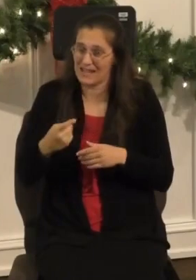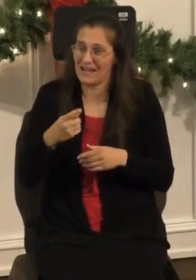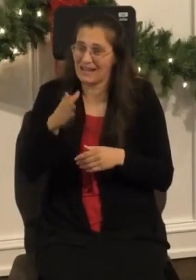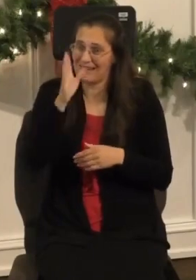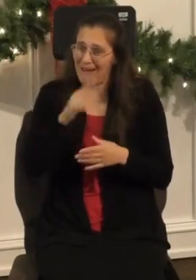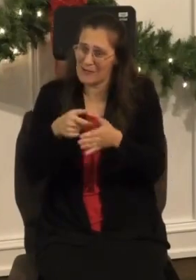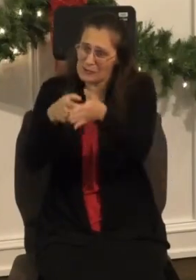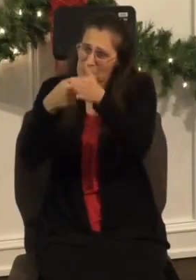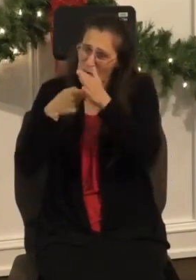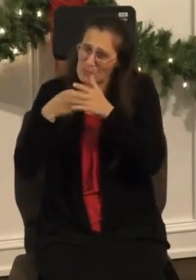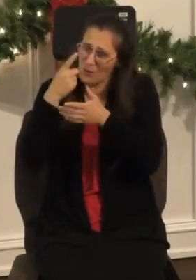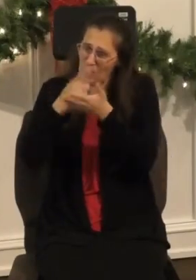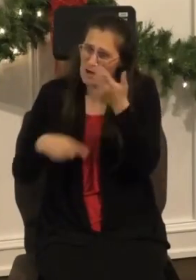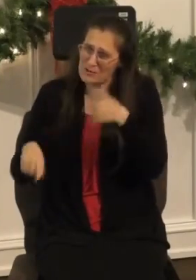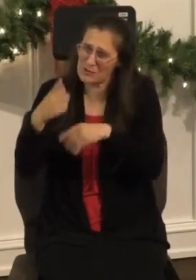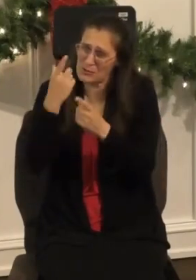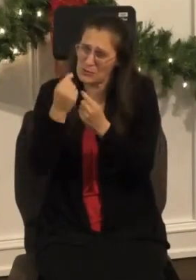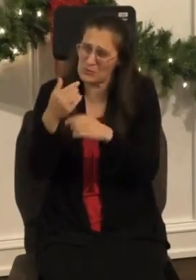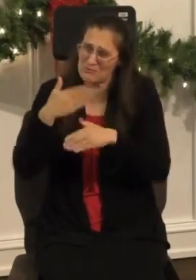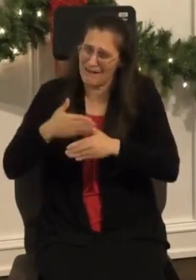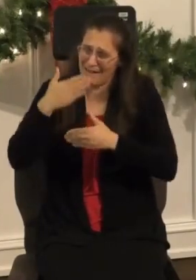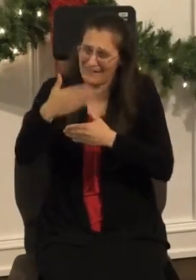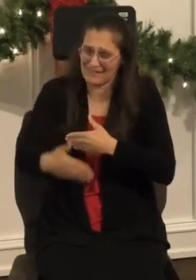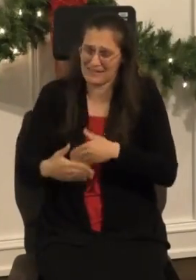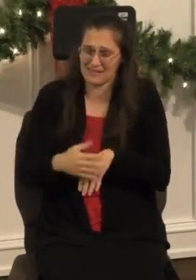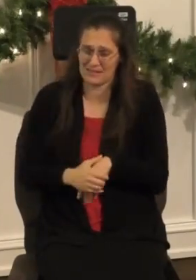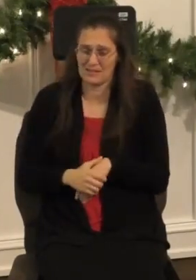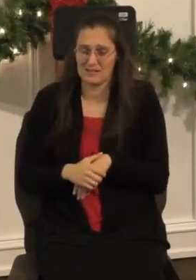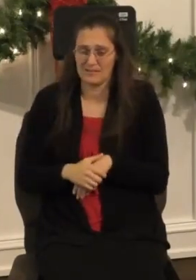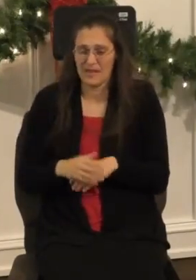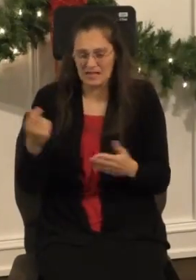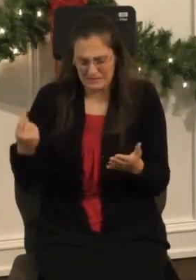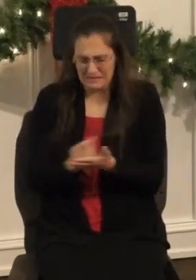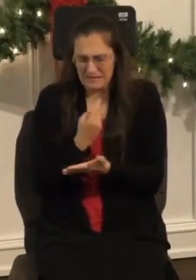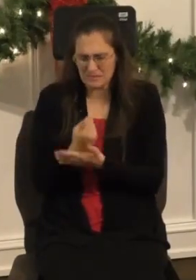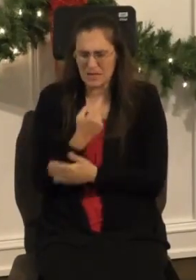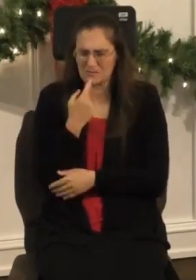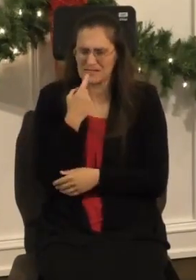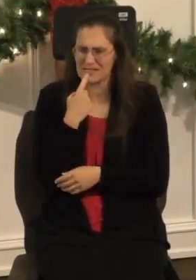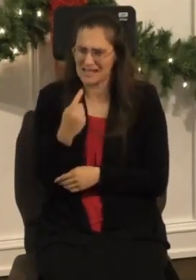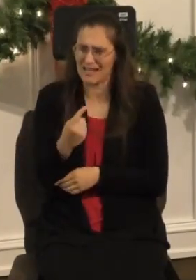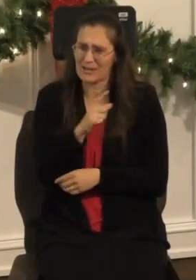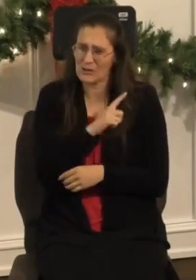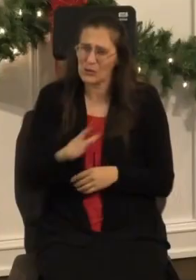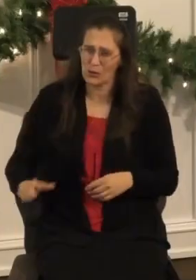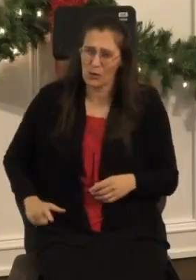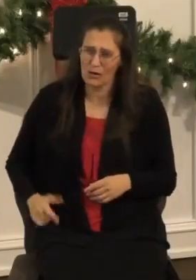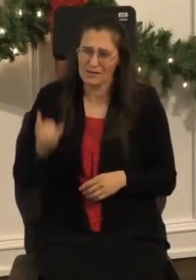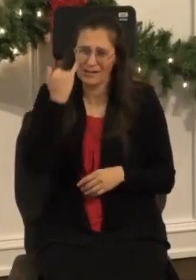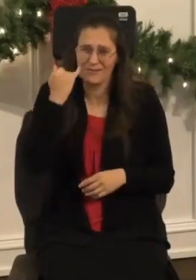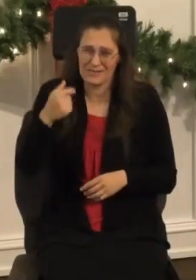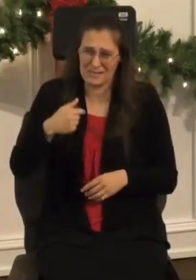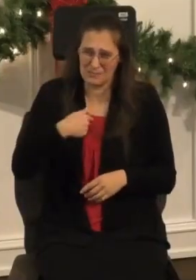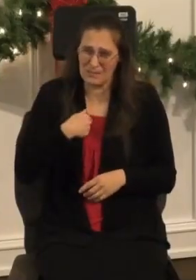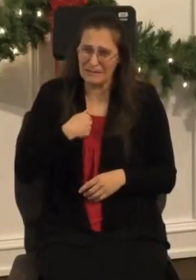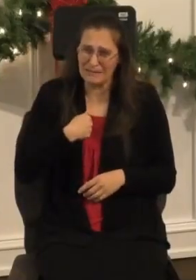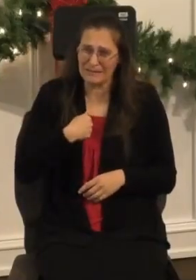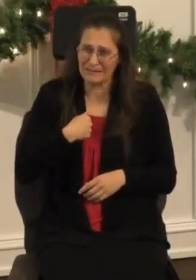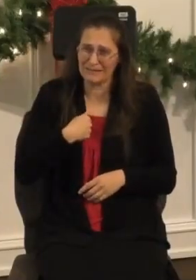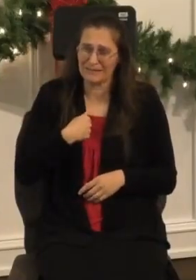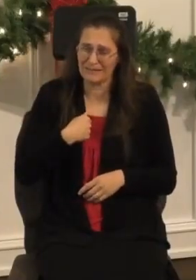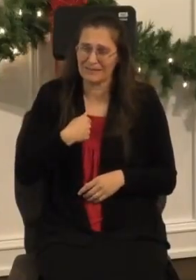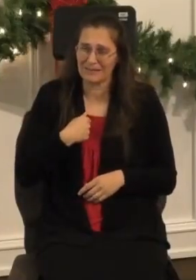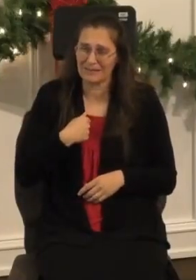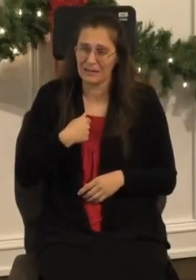do? Sometimes what you need to do is you need to say, okay, Lord, if the issue is me inside, and